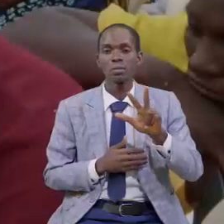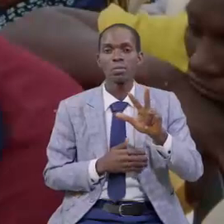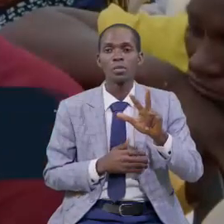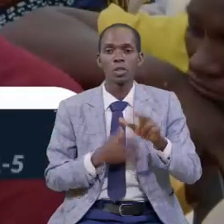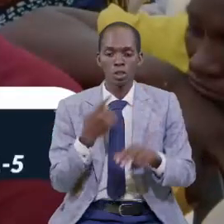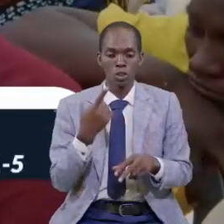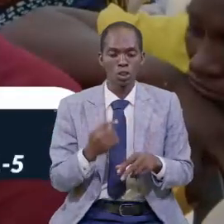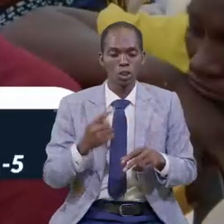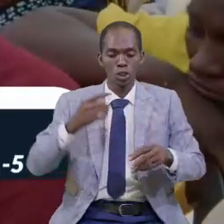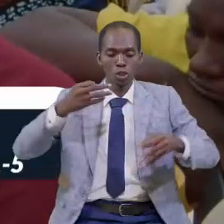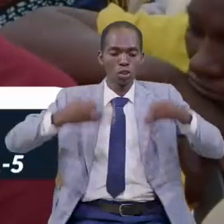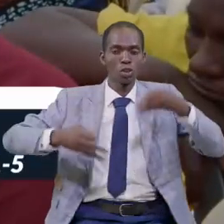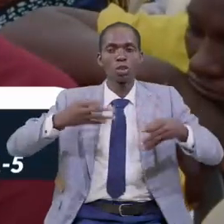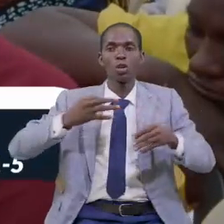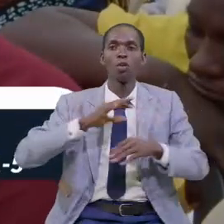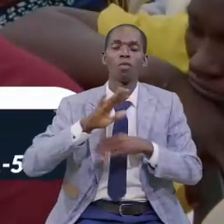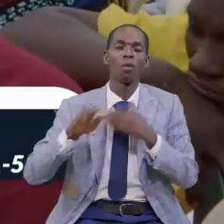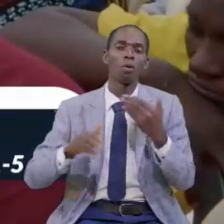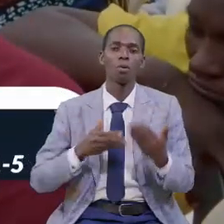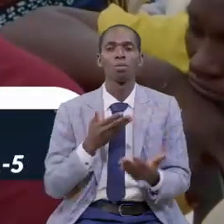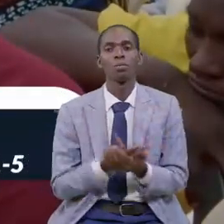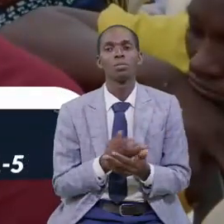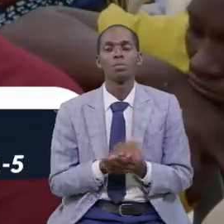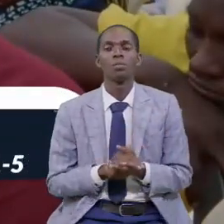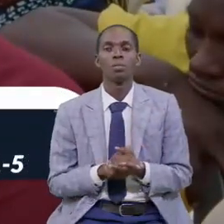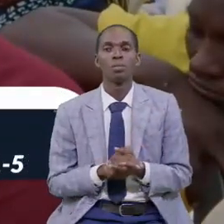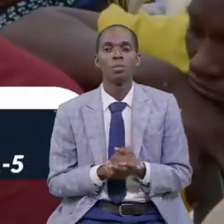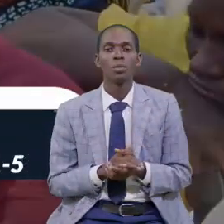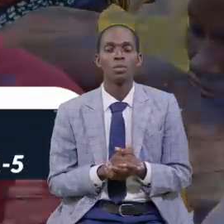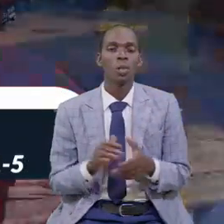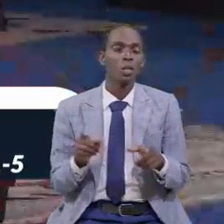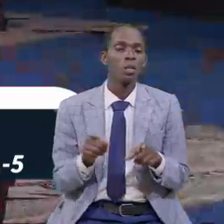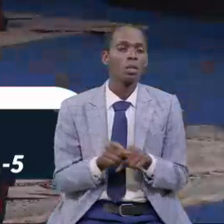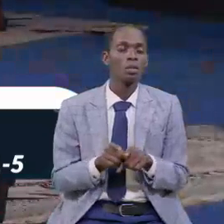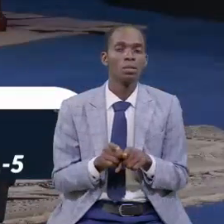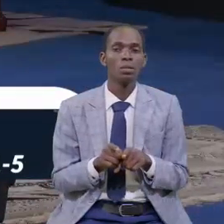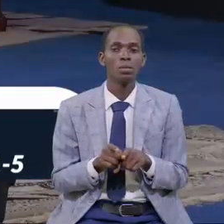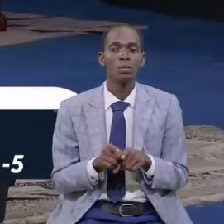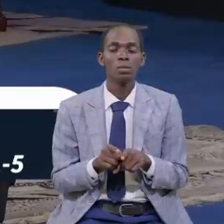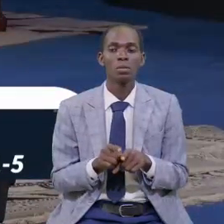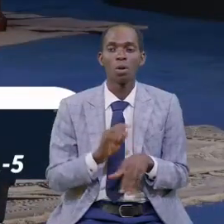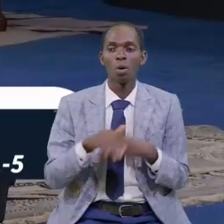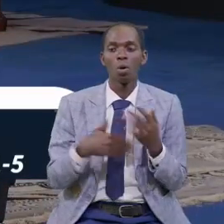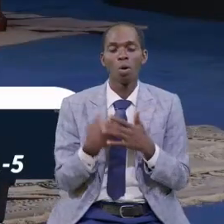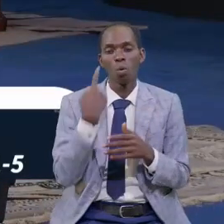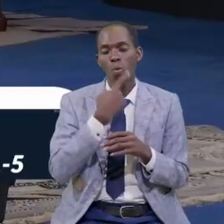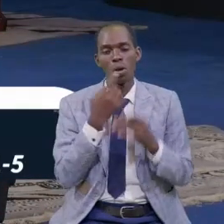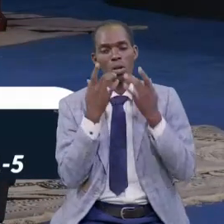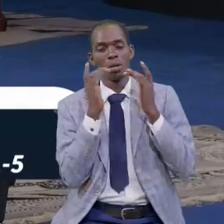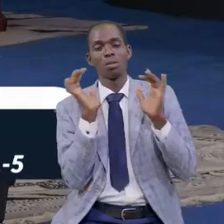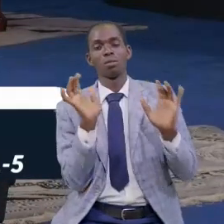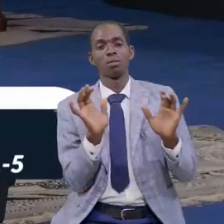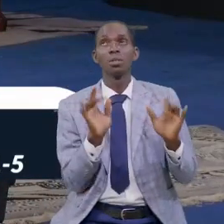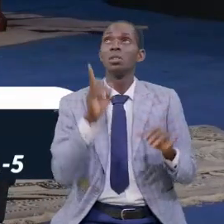of all. That those who scoff, he is the judge of the scoffers.